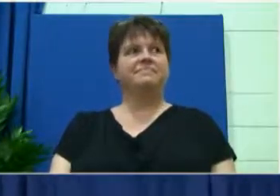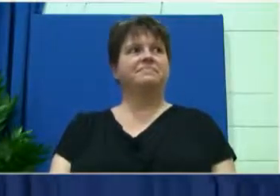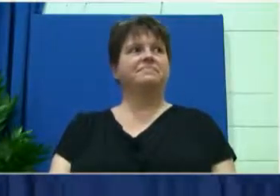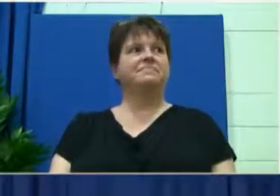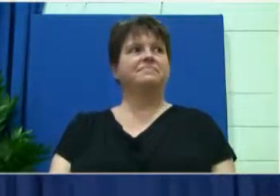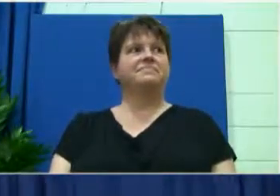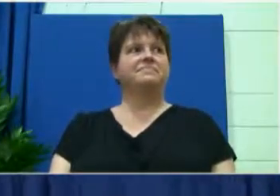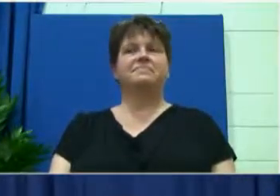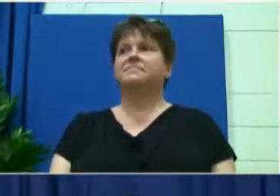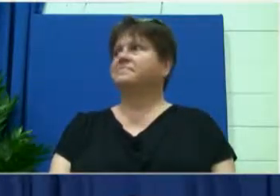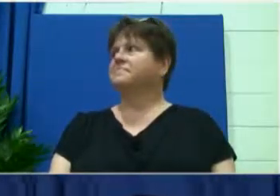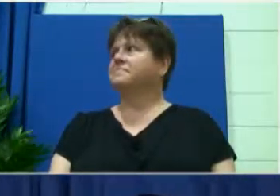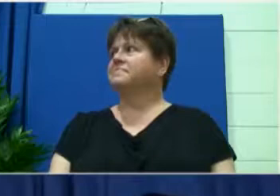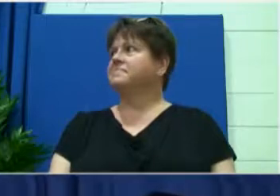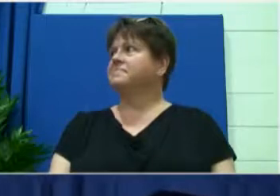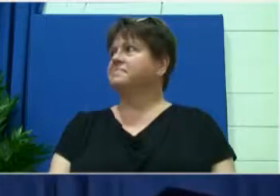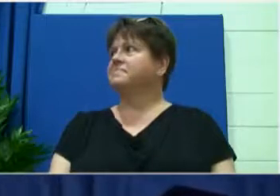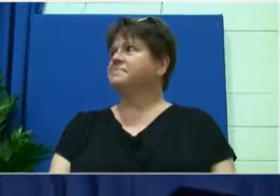Thank you.